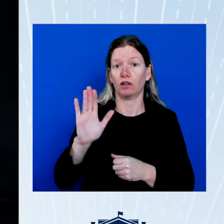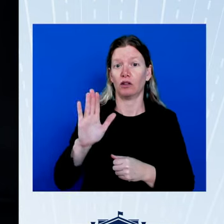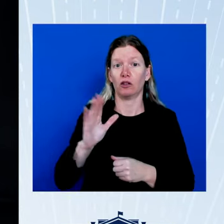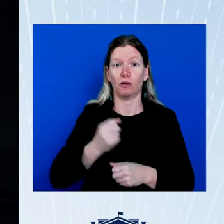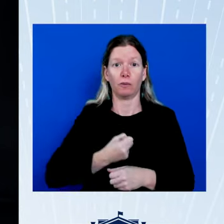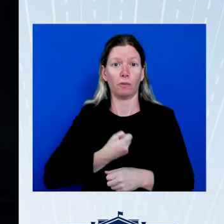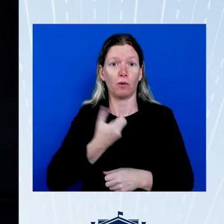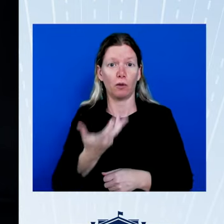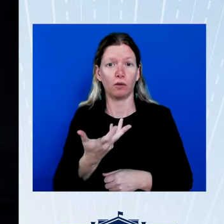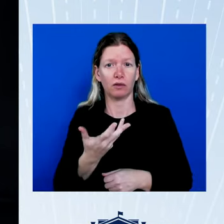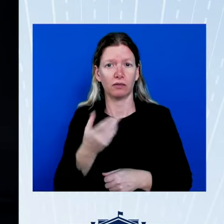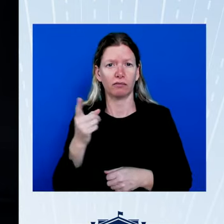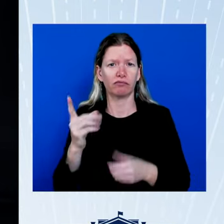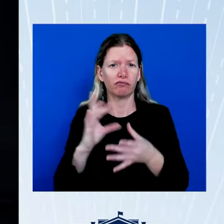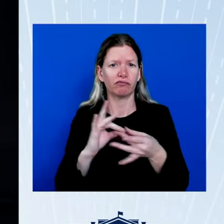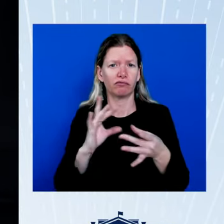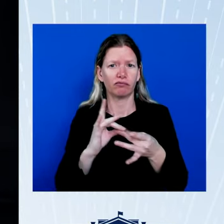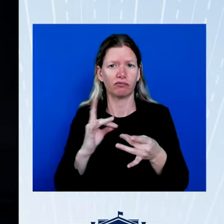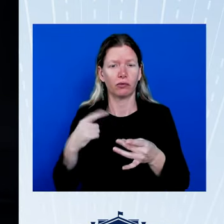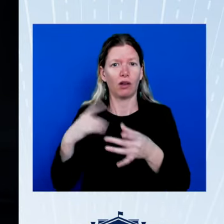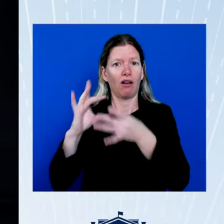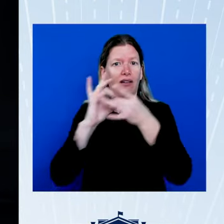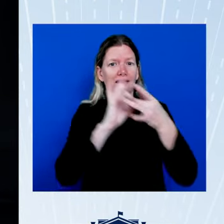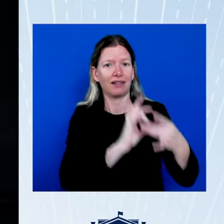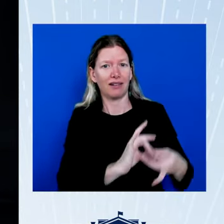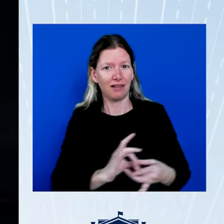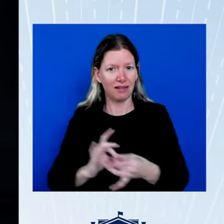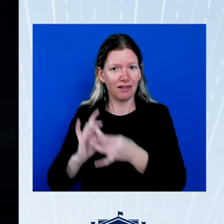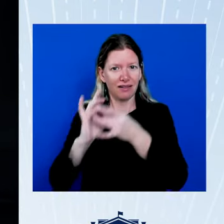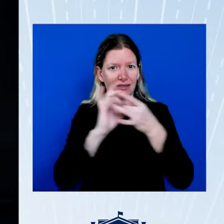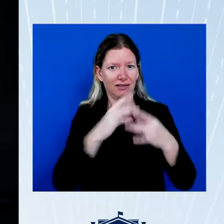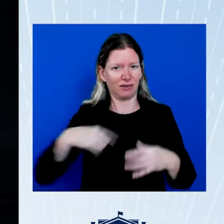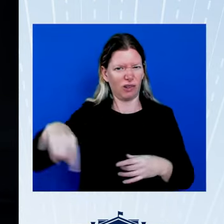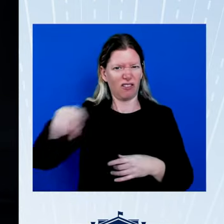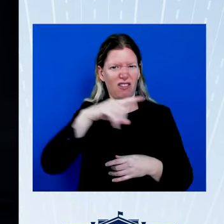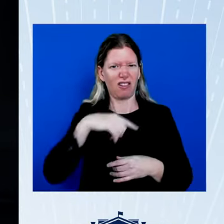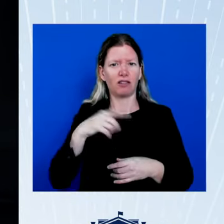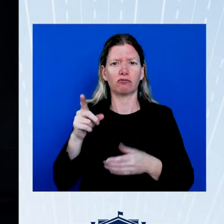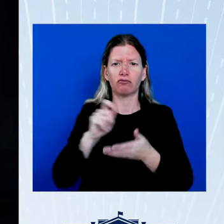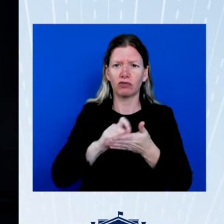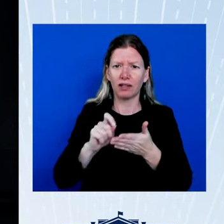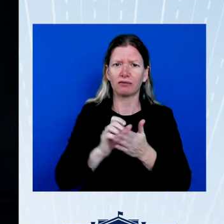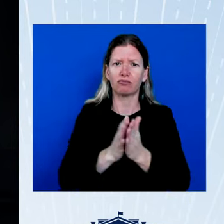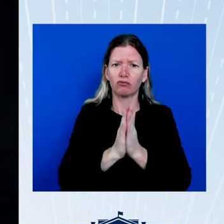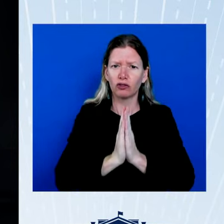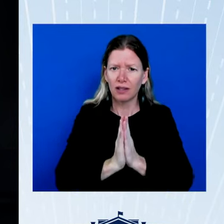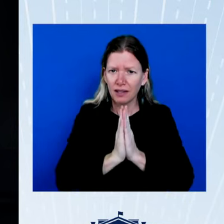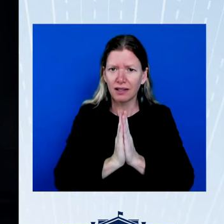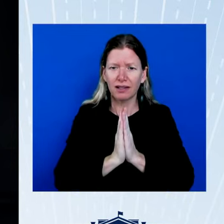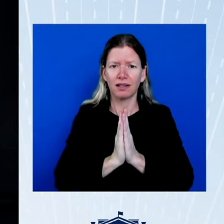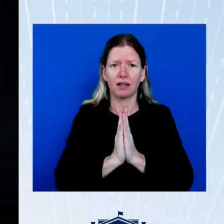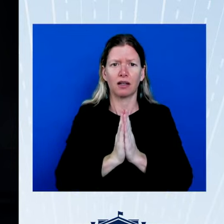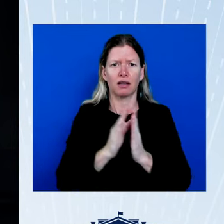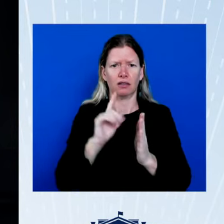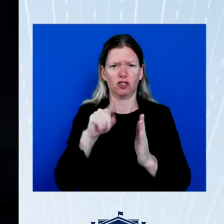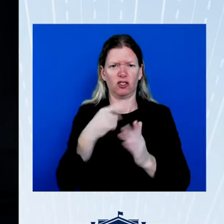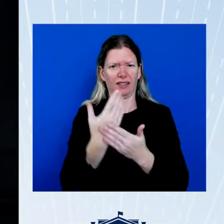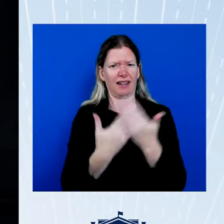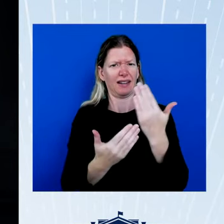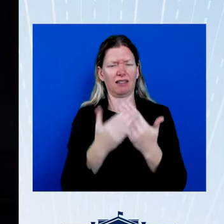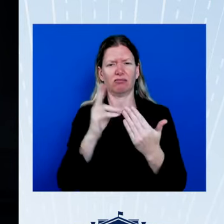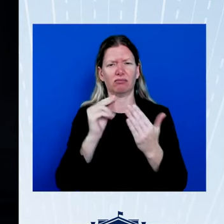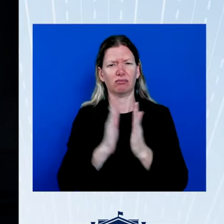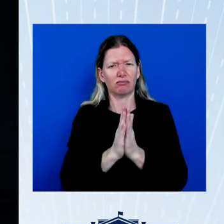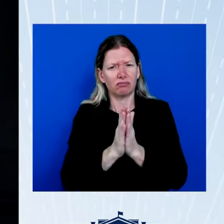writes, "To pray, you open your whole self, to sky, to earth, to sun,